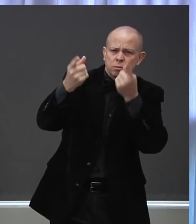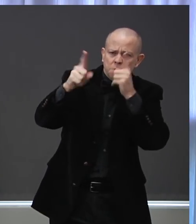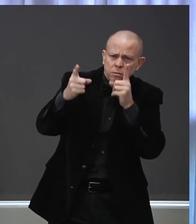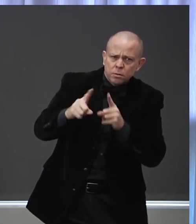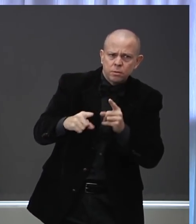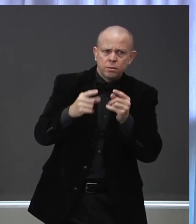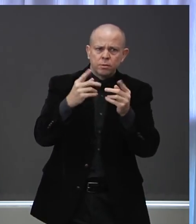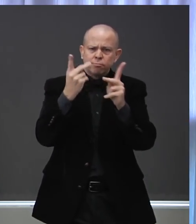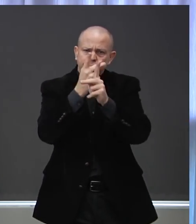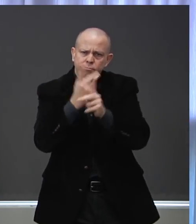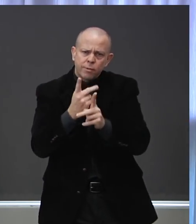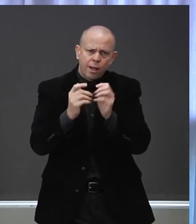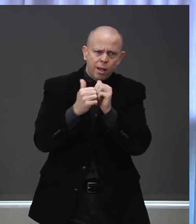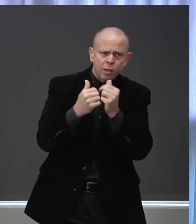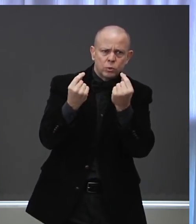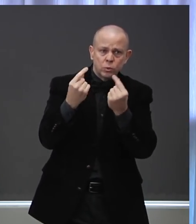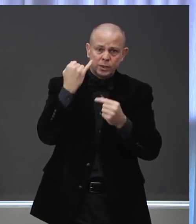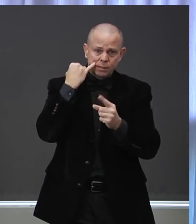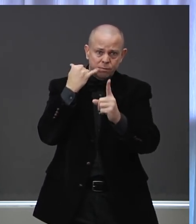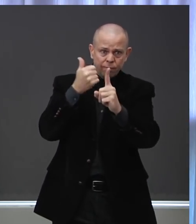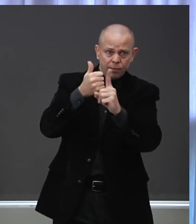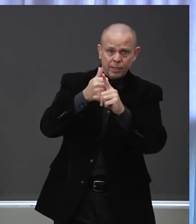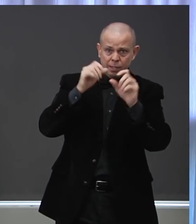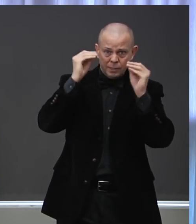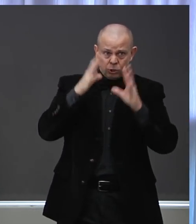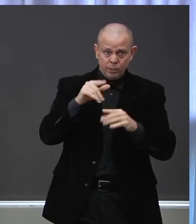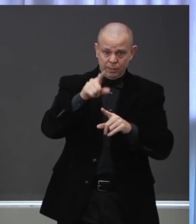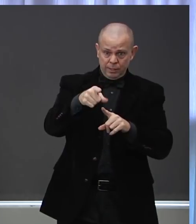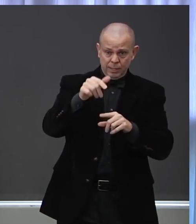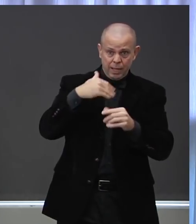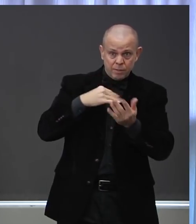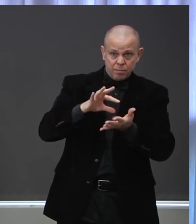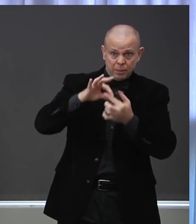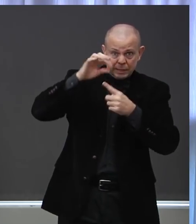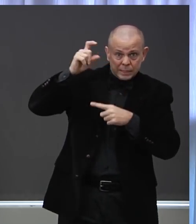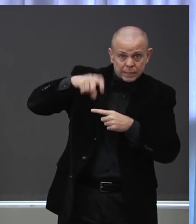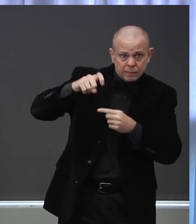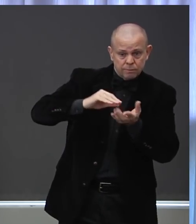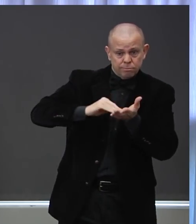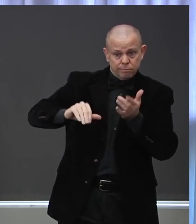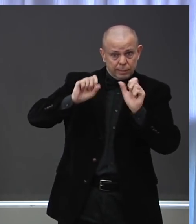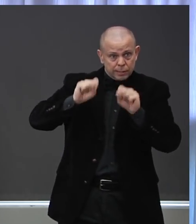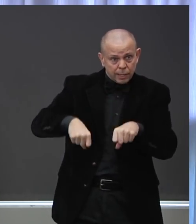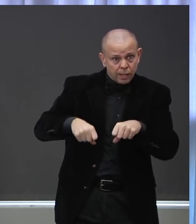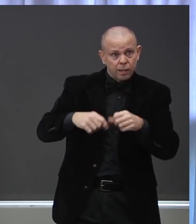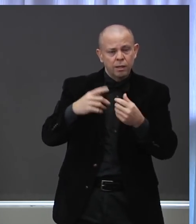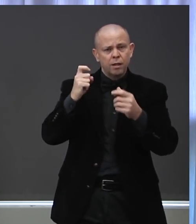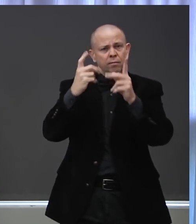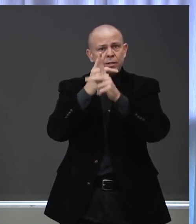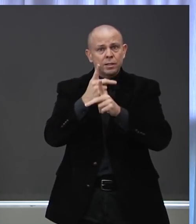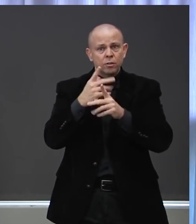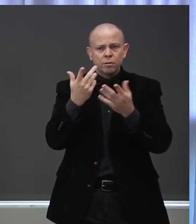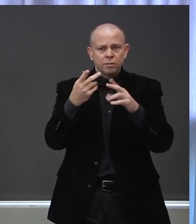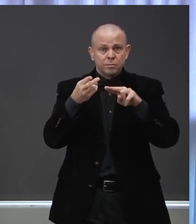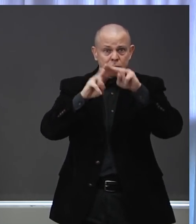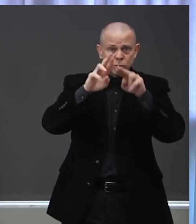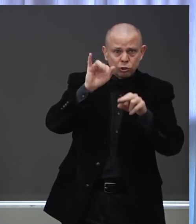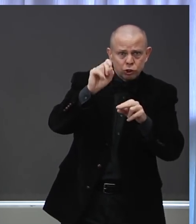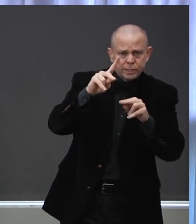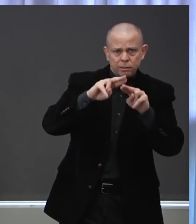any special needs that they have if they are high risk, and to talk through what those options might look like.